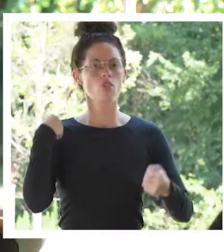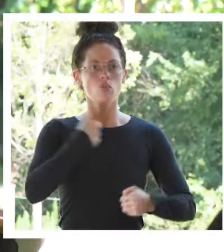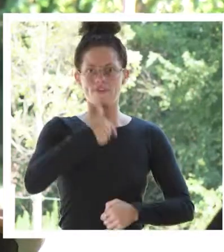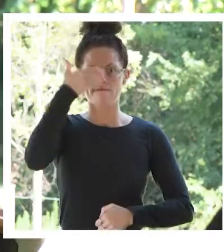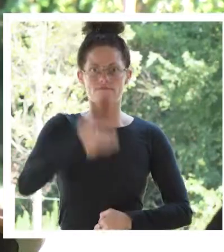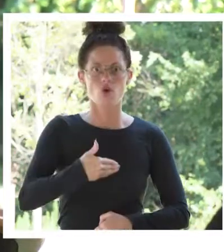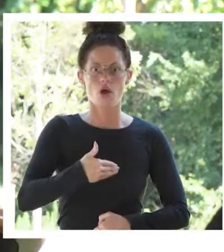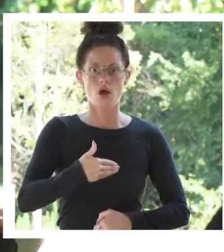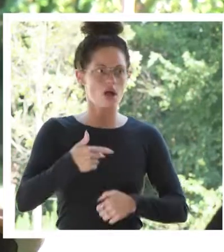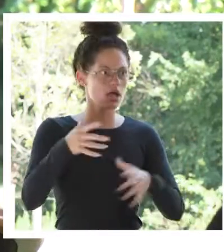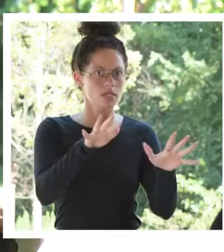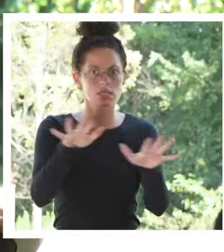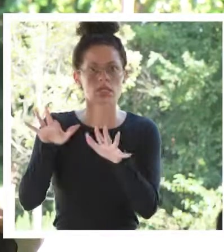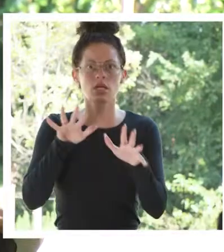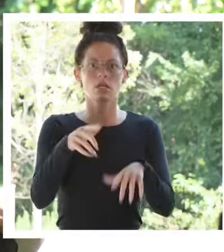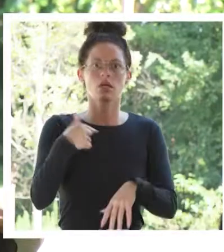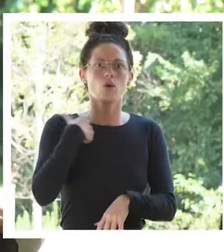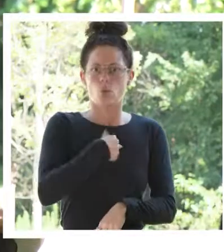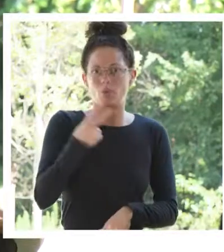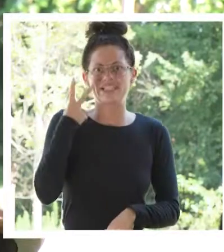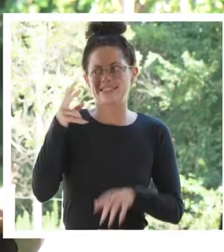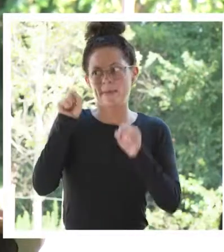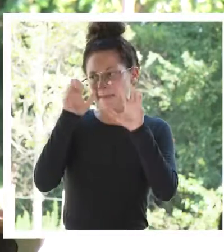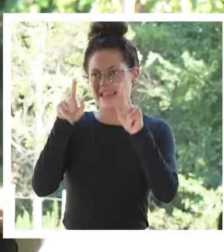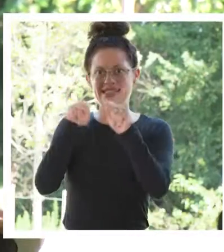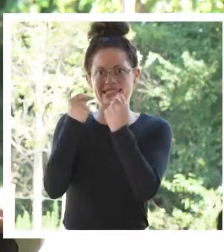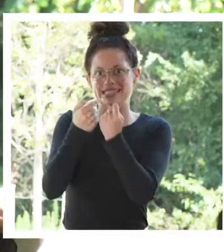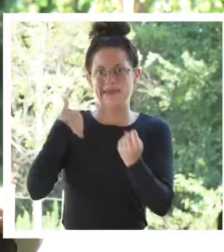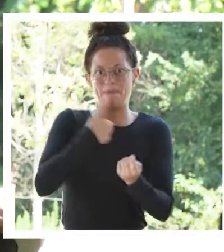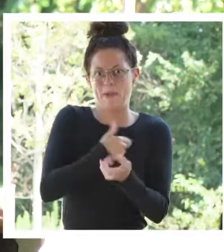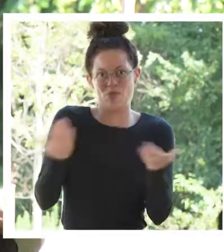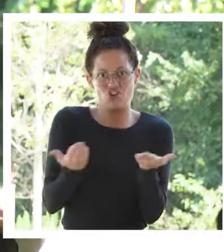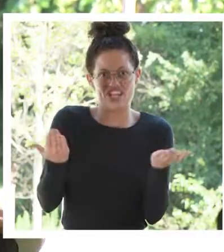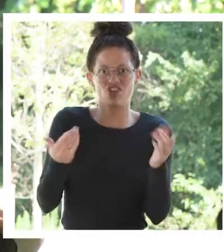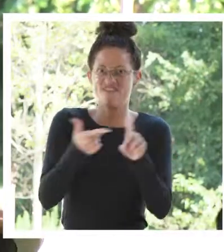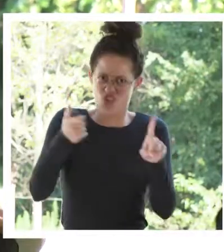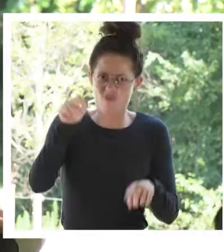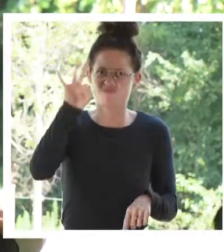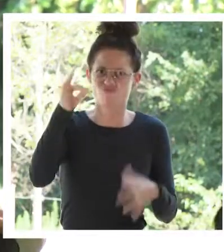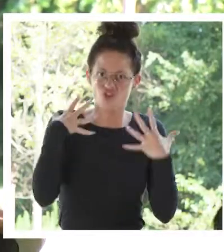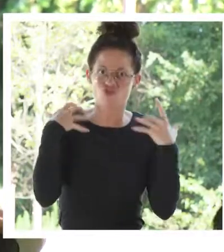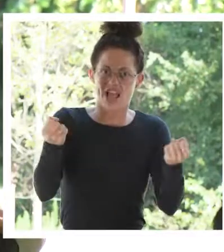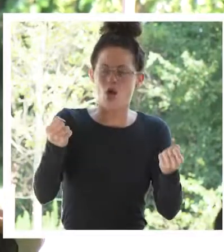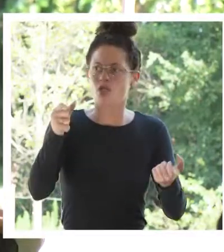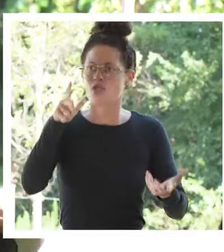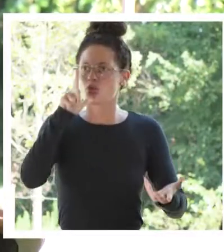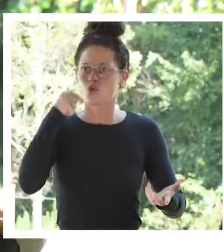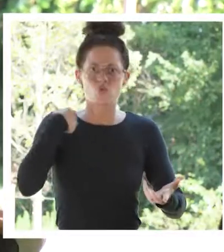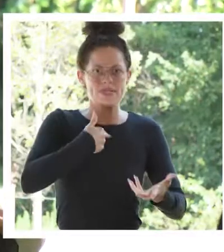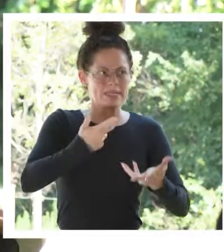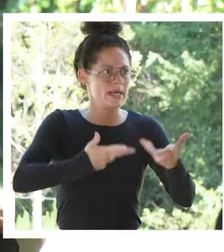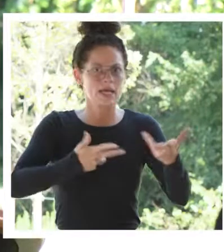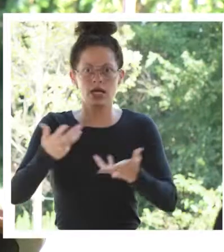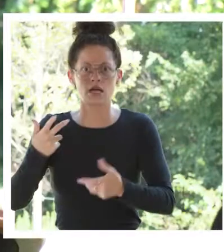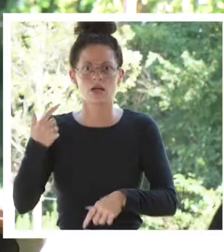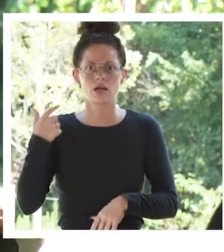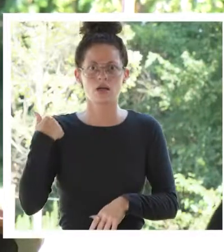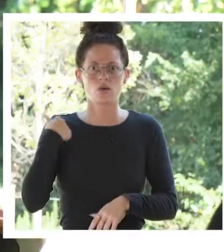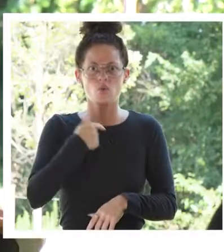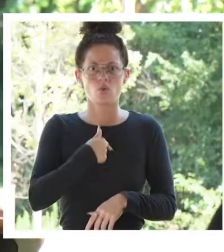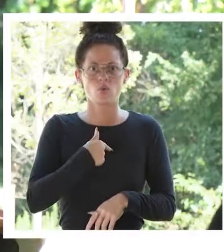expect. I see at least one of our awesome team members here today who stood by and watched as